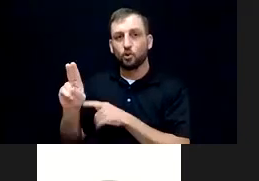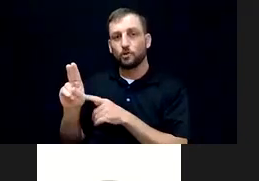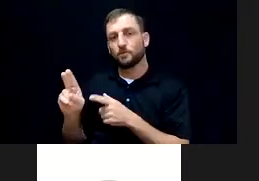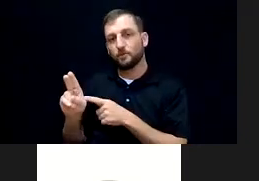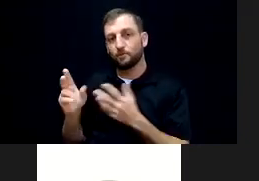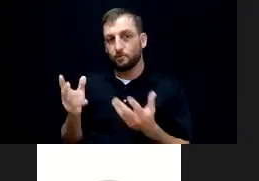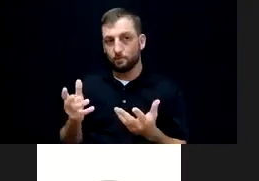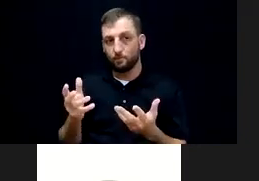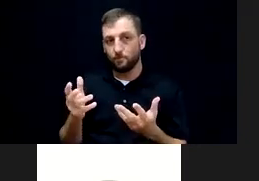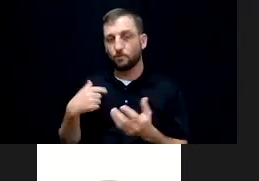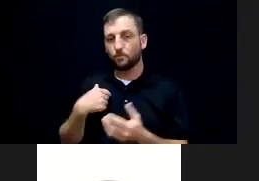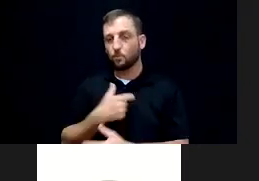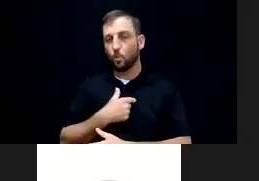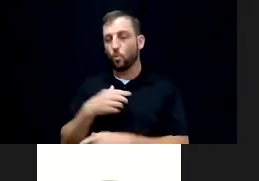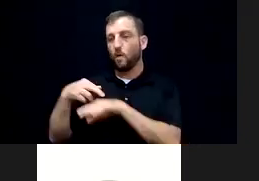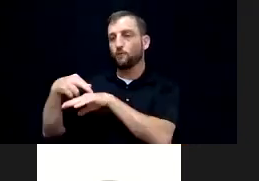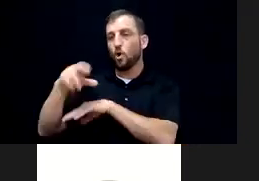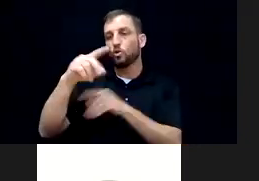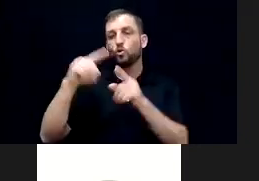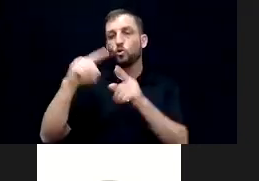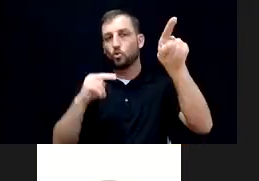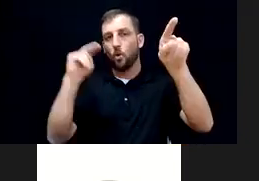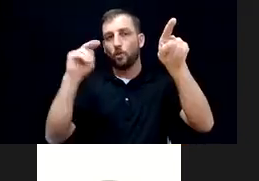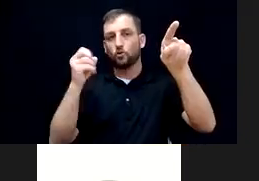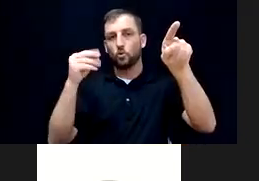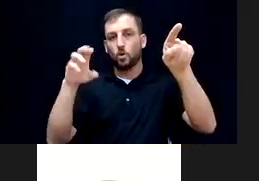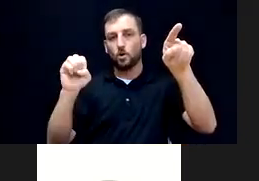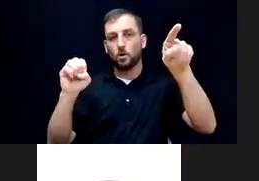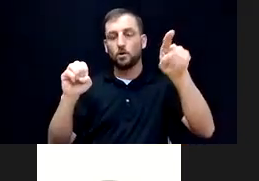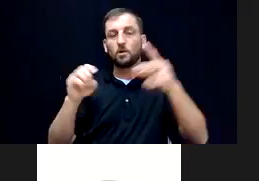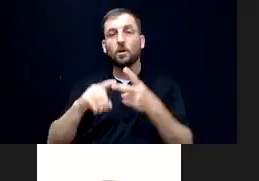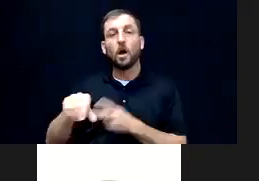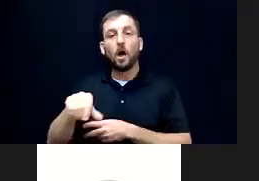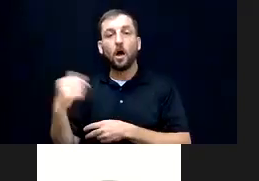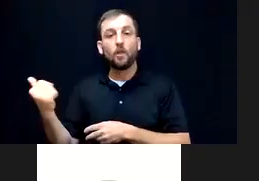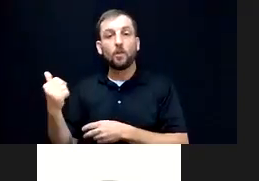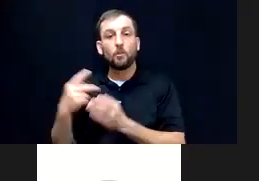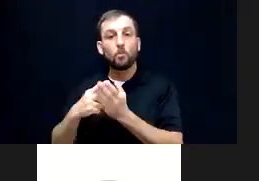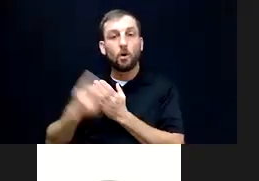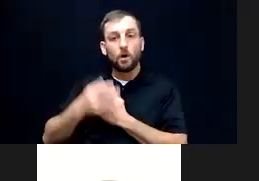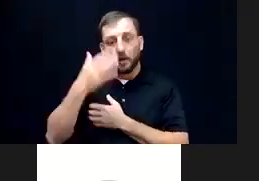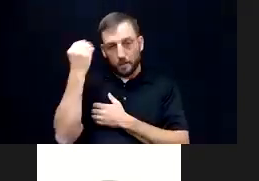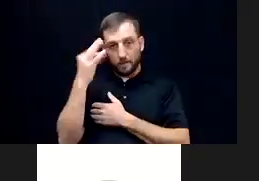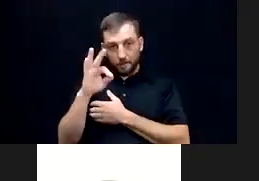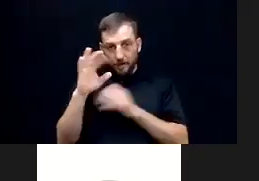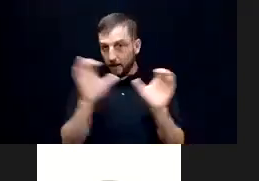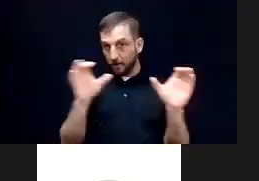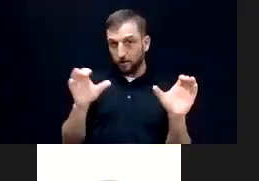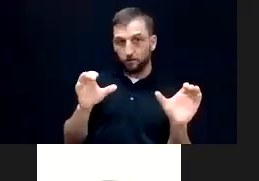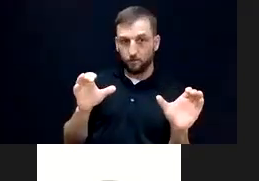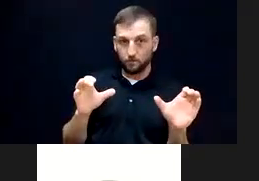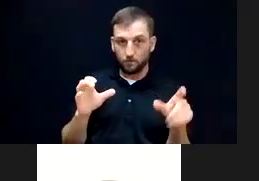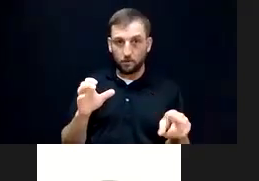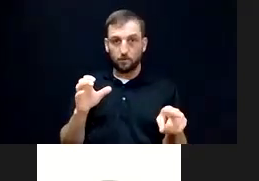we would refer them on to North Shore. Like the other programs, because of our certification, if they're eligible